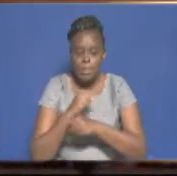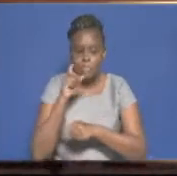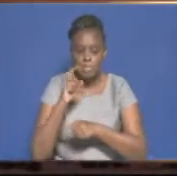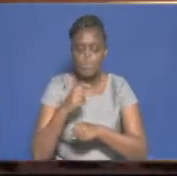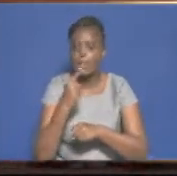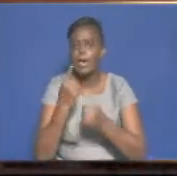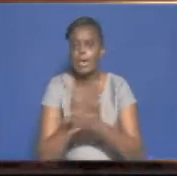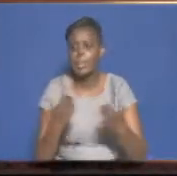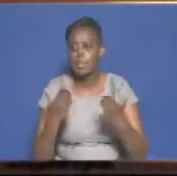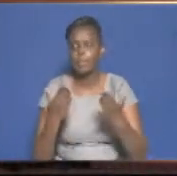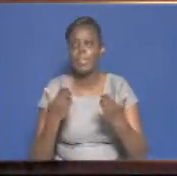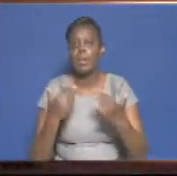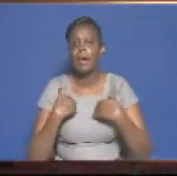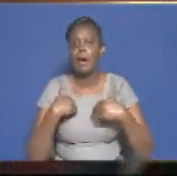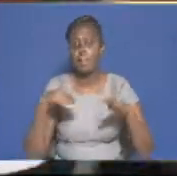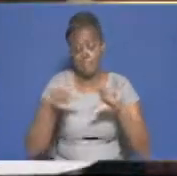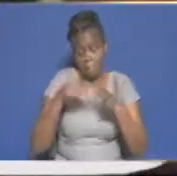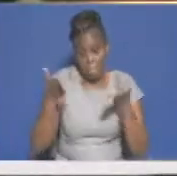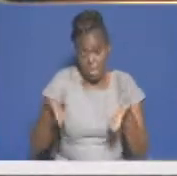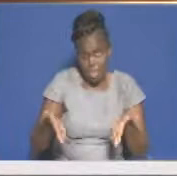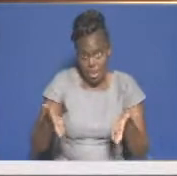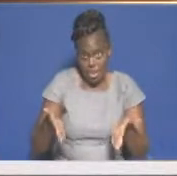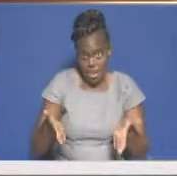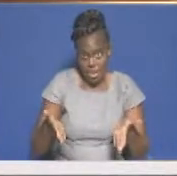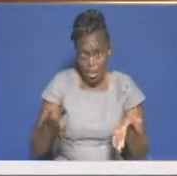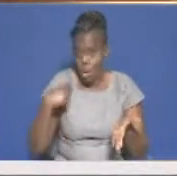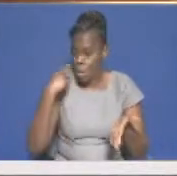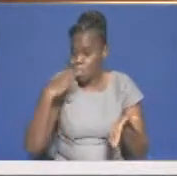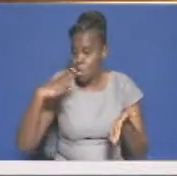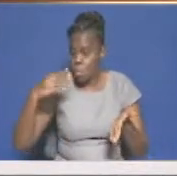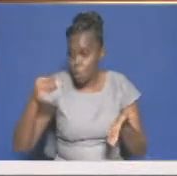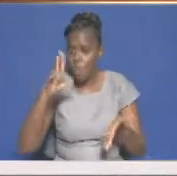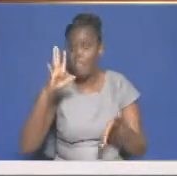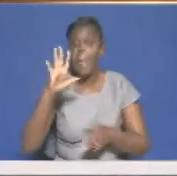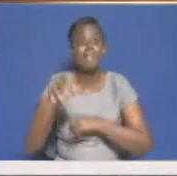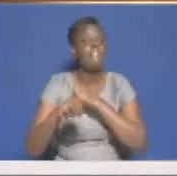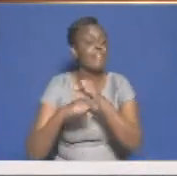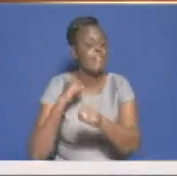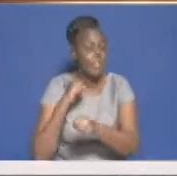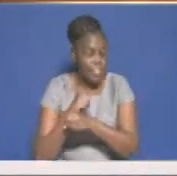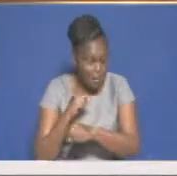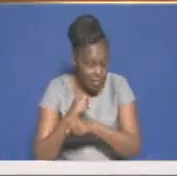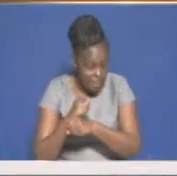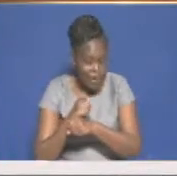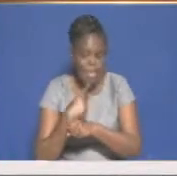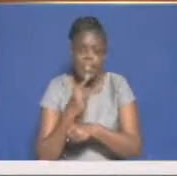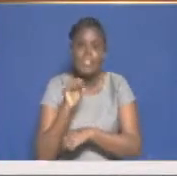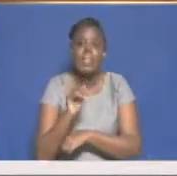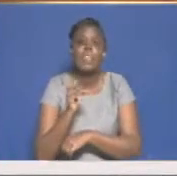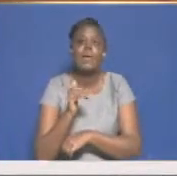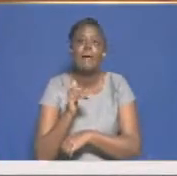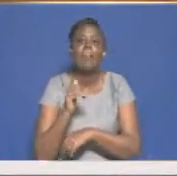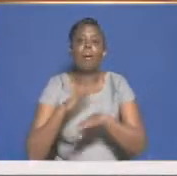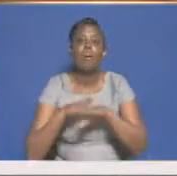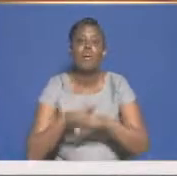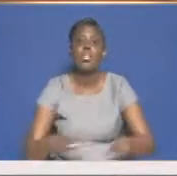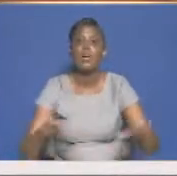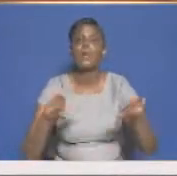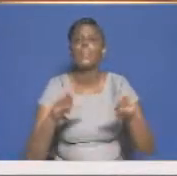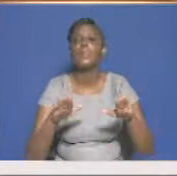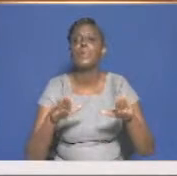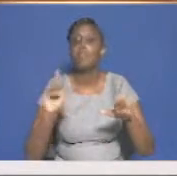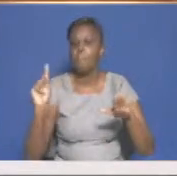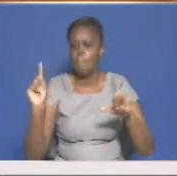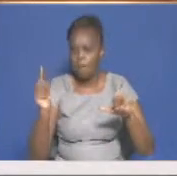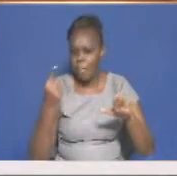Mr. Speaker, we have members in this house who go for 5 years and they claim to be working on the ground. Our first